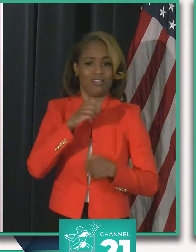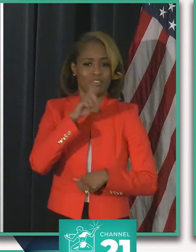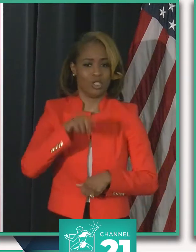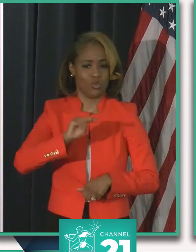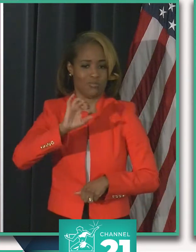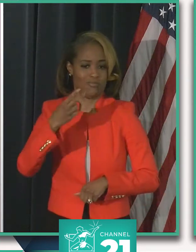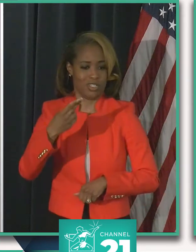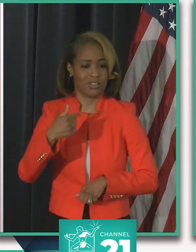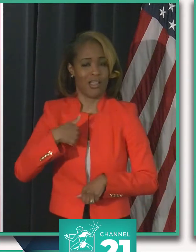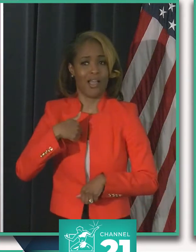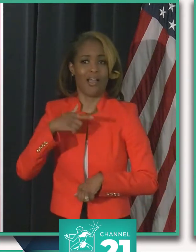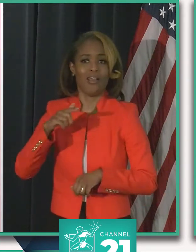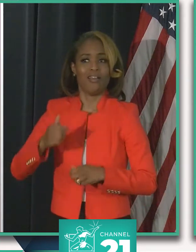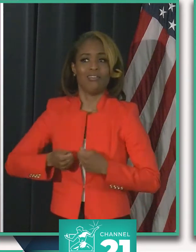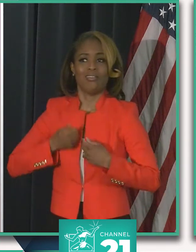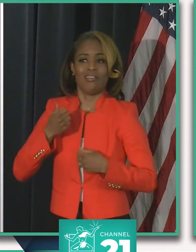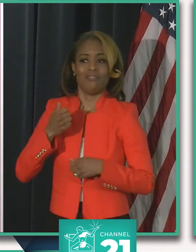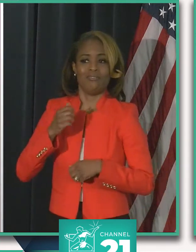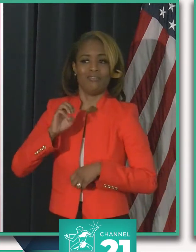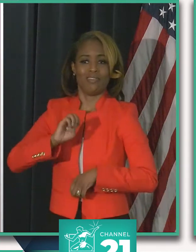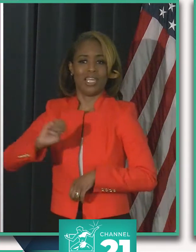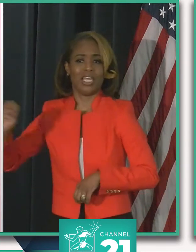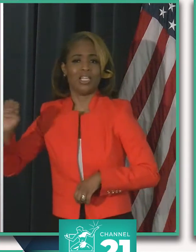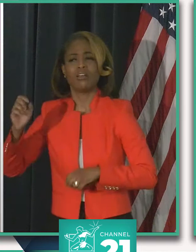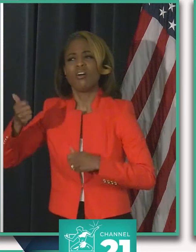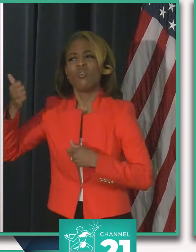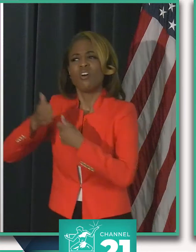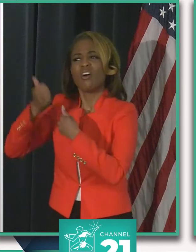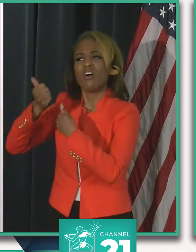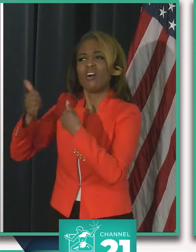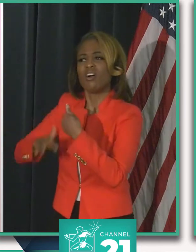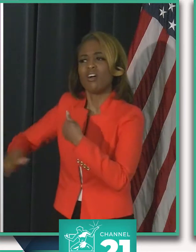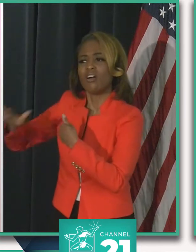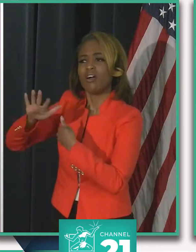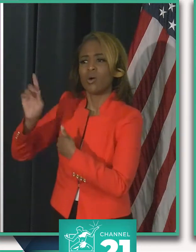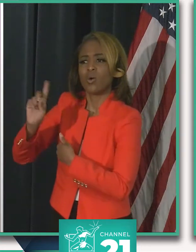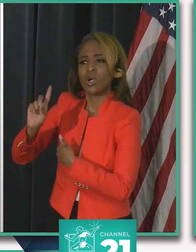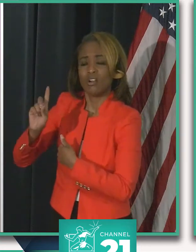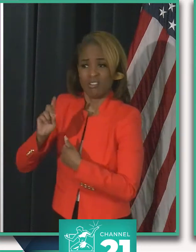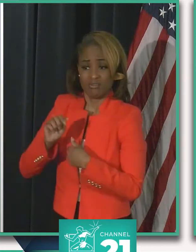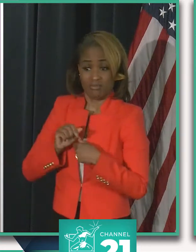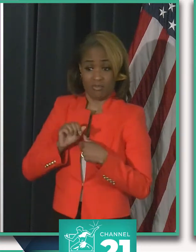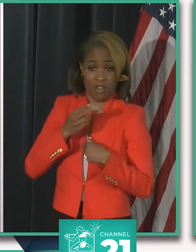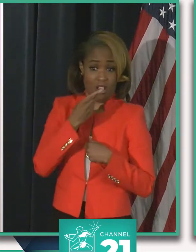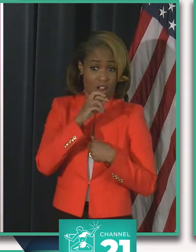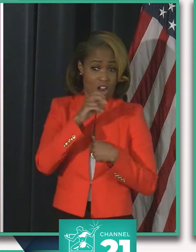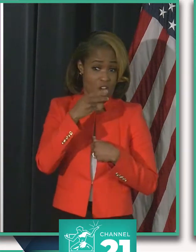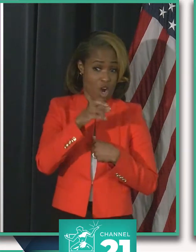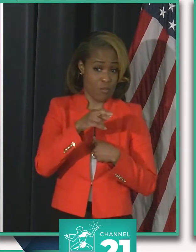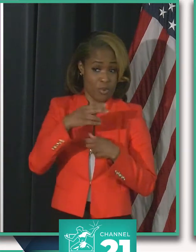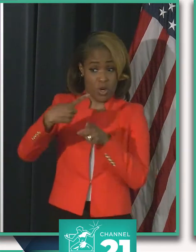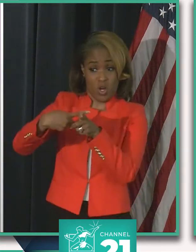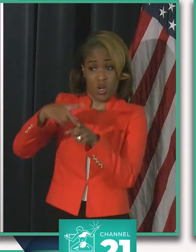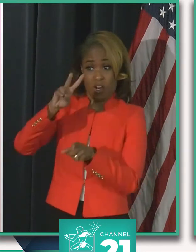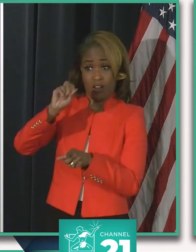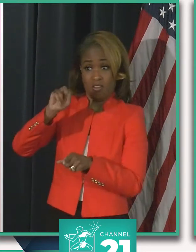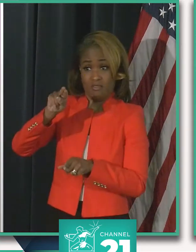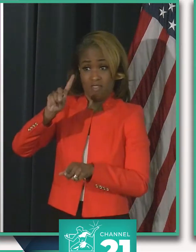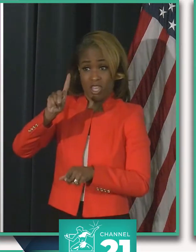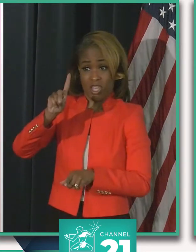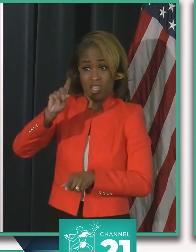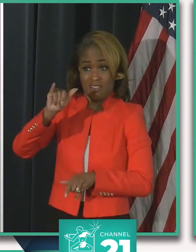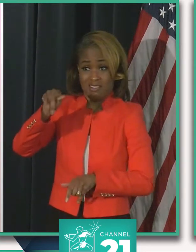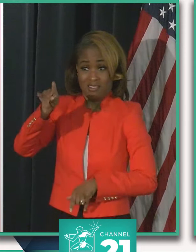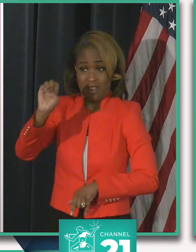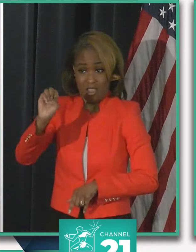Michigan. I actually live on the east side of Detroit. Which neighborhood? And I'm off of Harper and Van Dyke. Okay. And